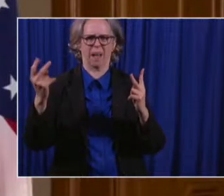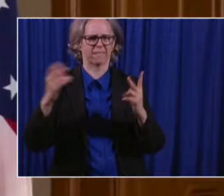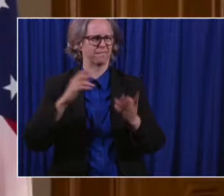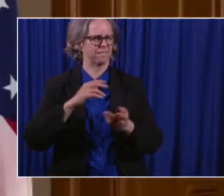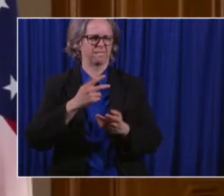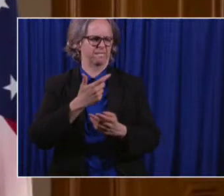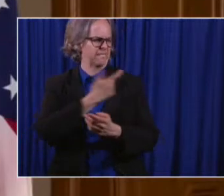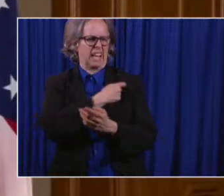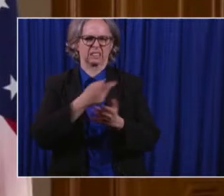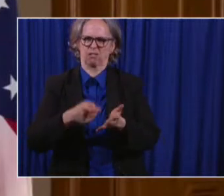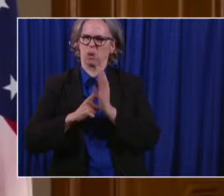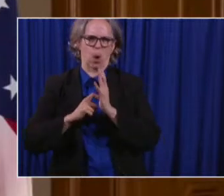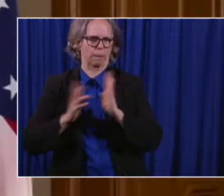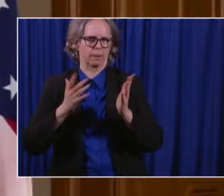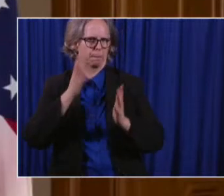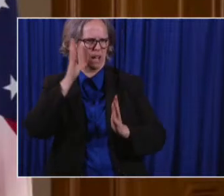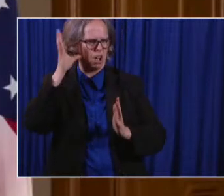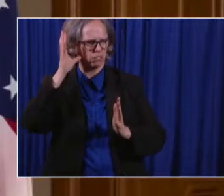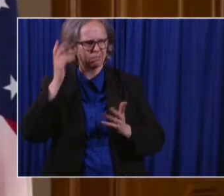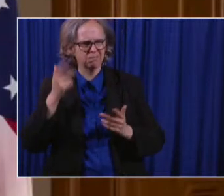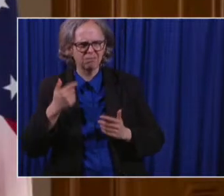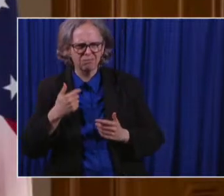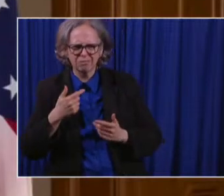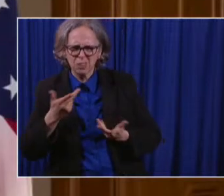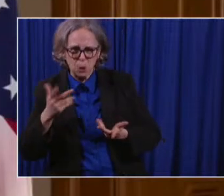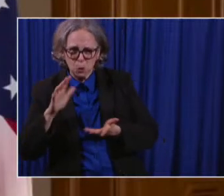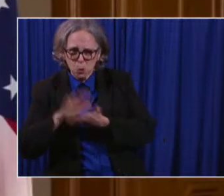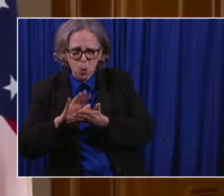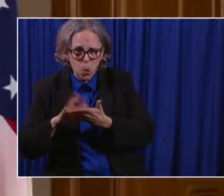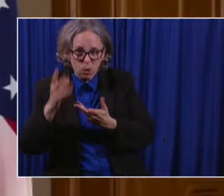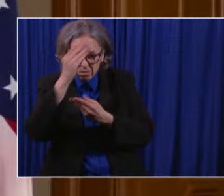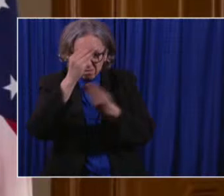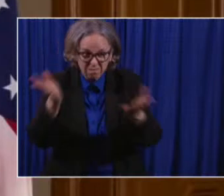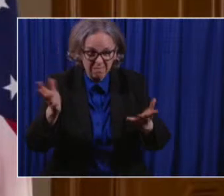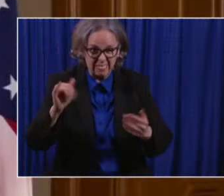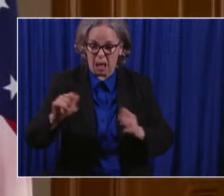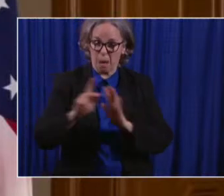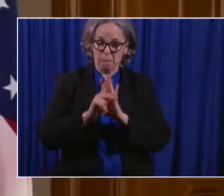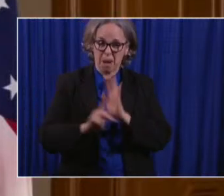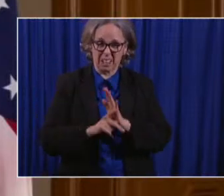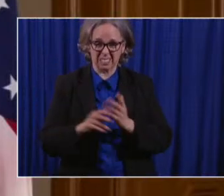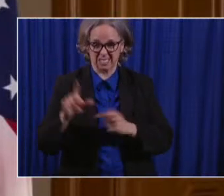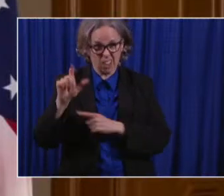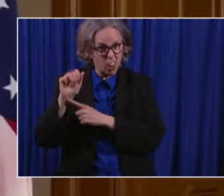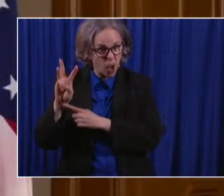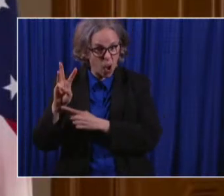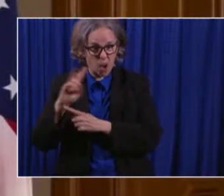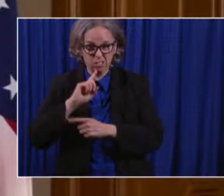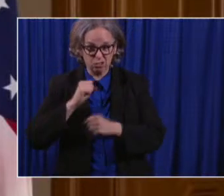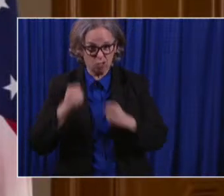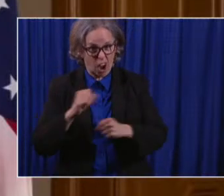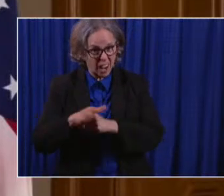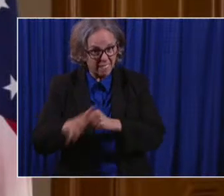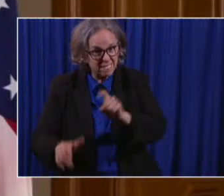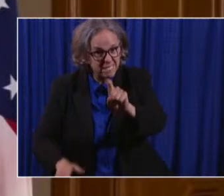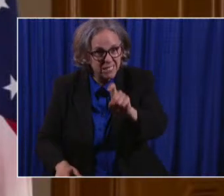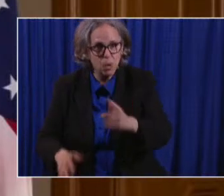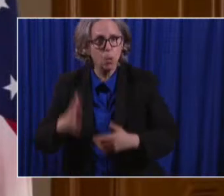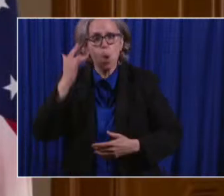Are schools telling you that that's working okay? Because there's a lot of school districts that have low vaccination rates, or